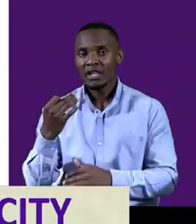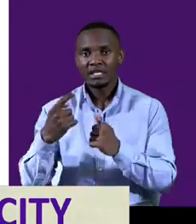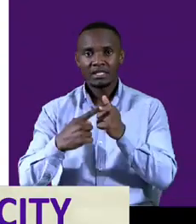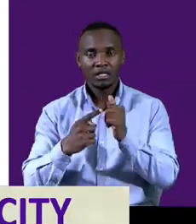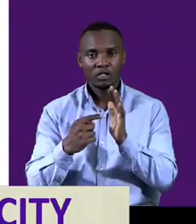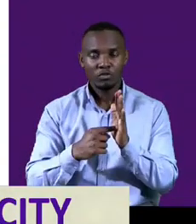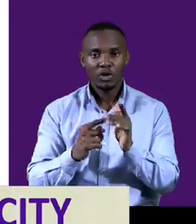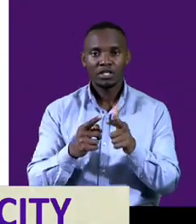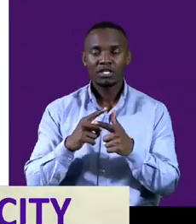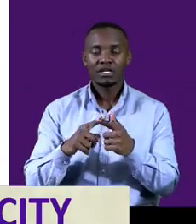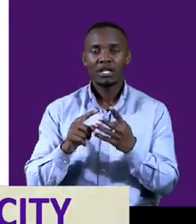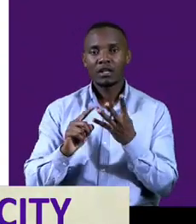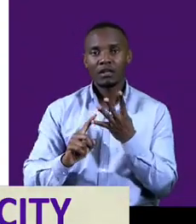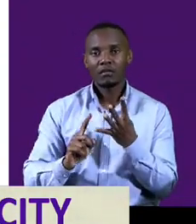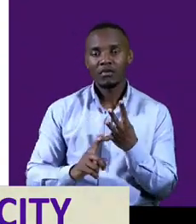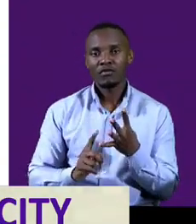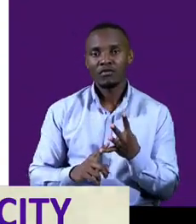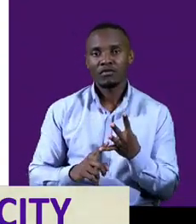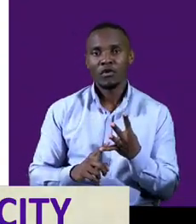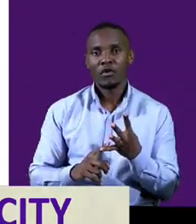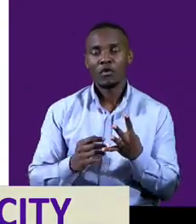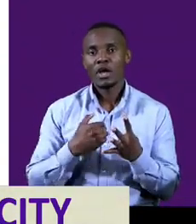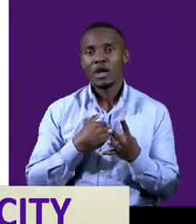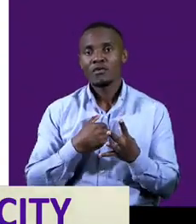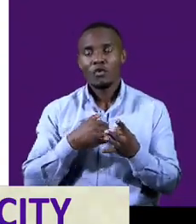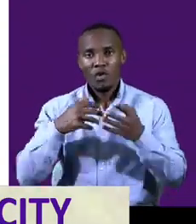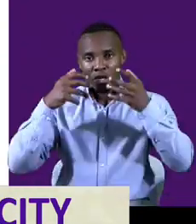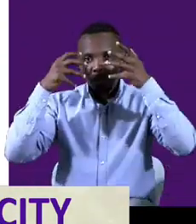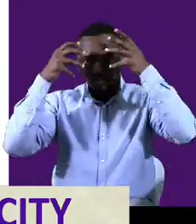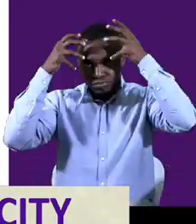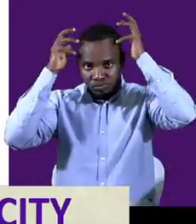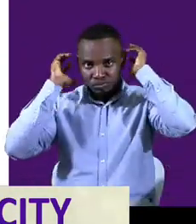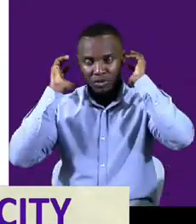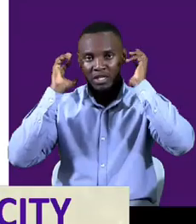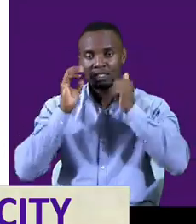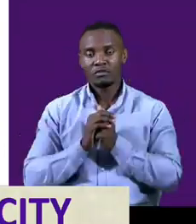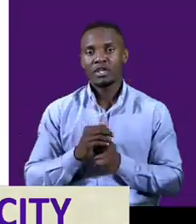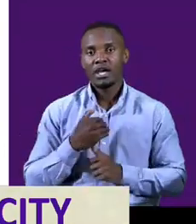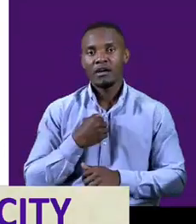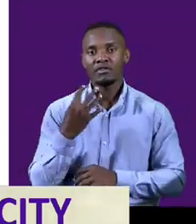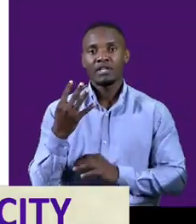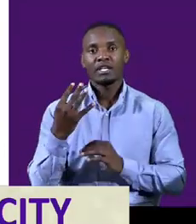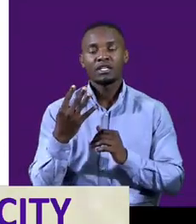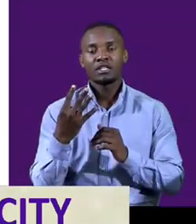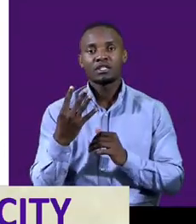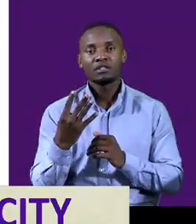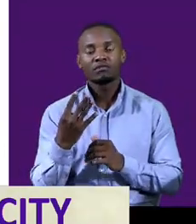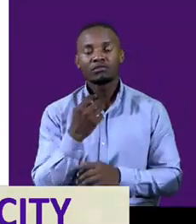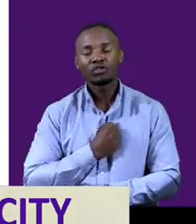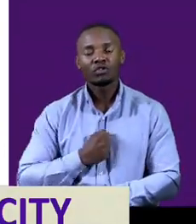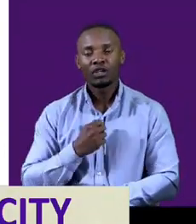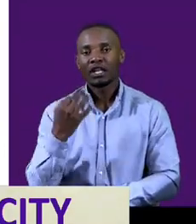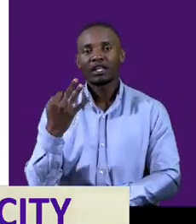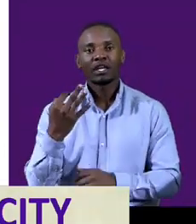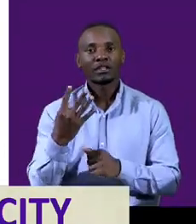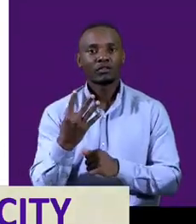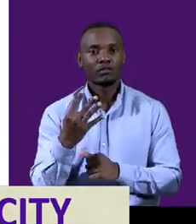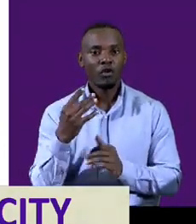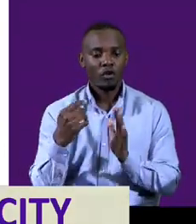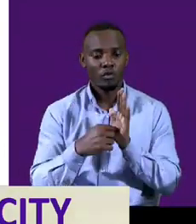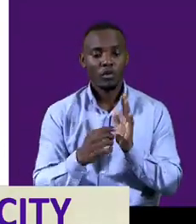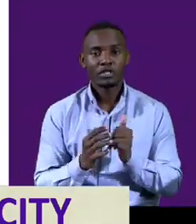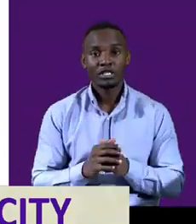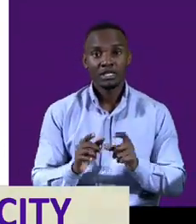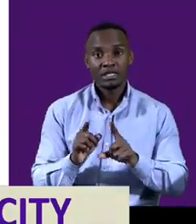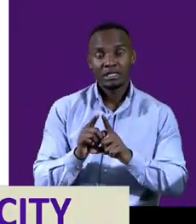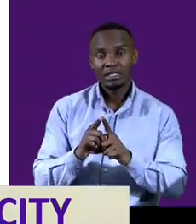are fourth with 35 points. You see the gap between number 4, which is KCB, and number